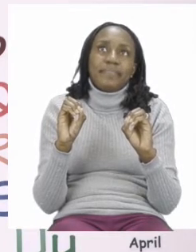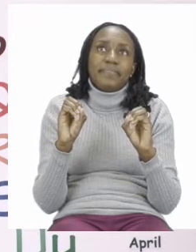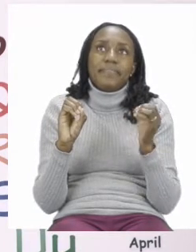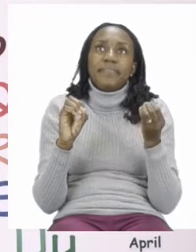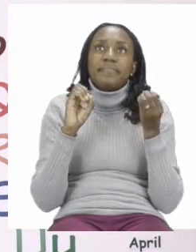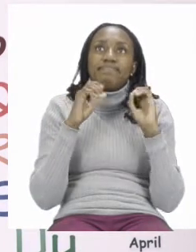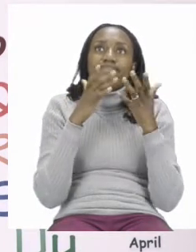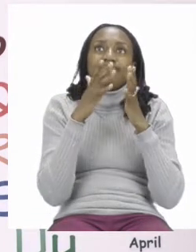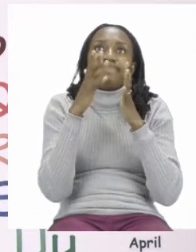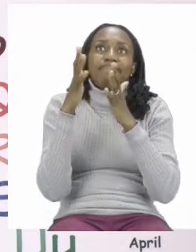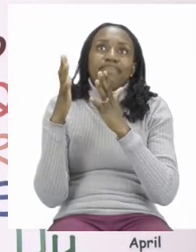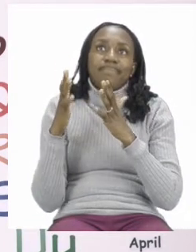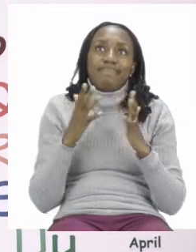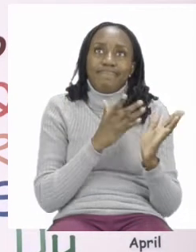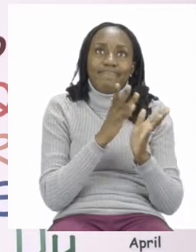away.